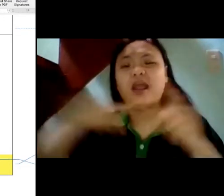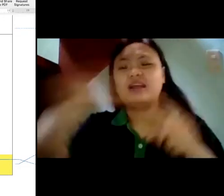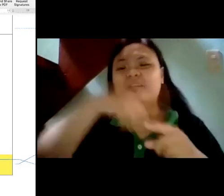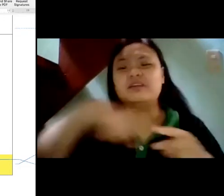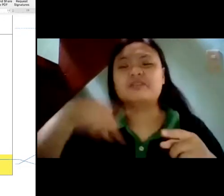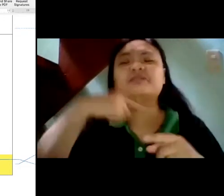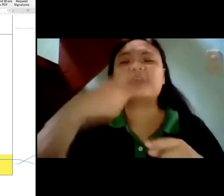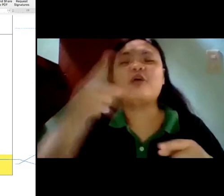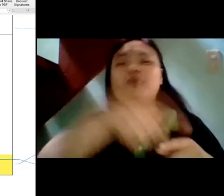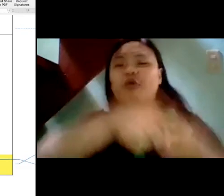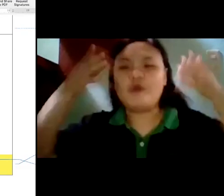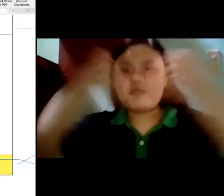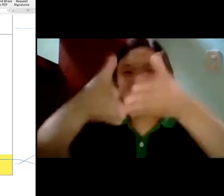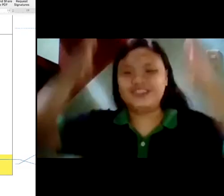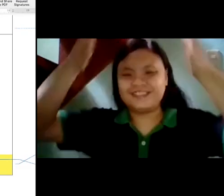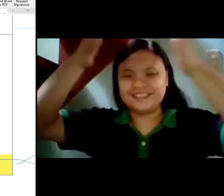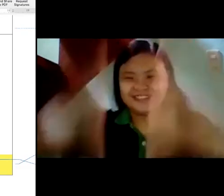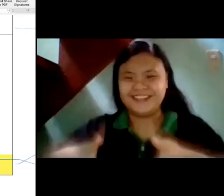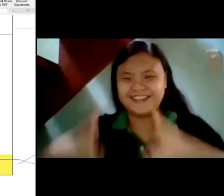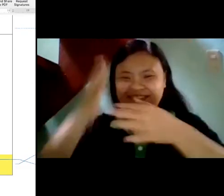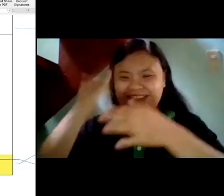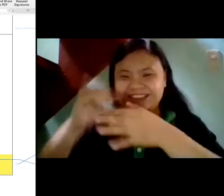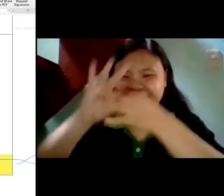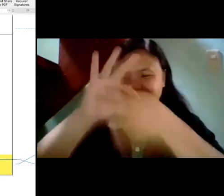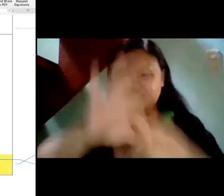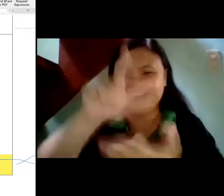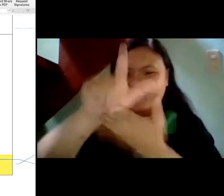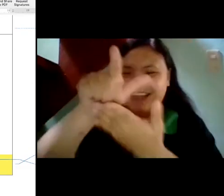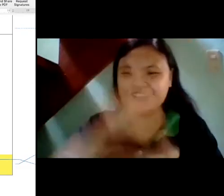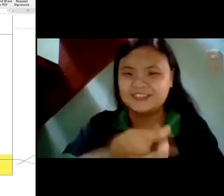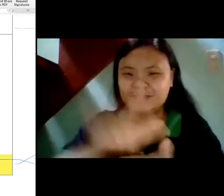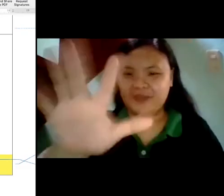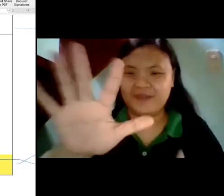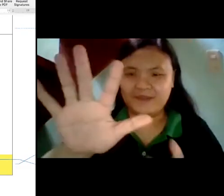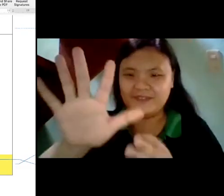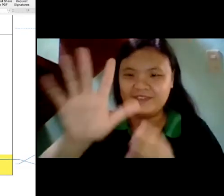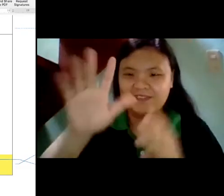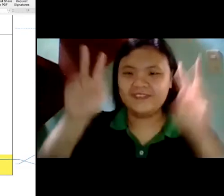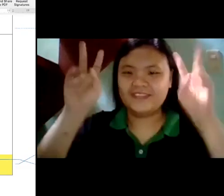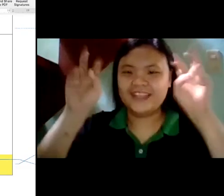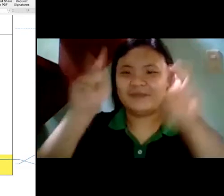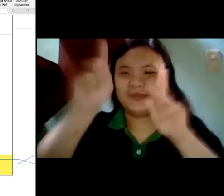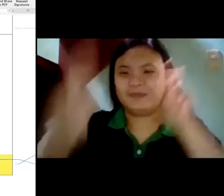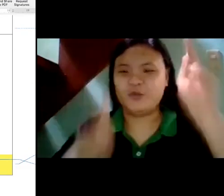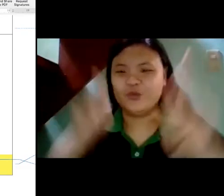beautiful can be referred to a person, place, or thing.